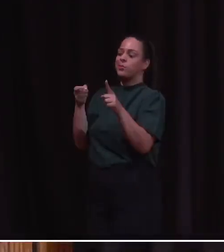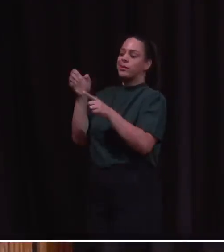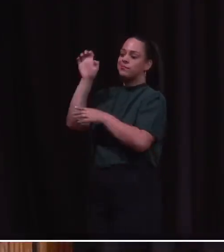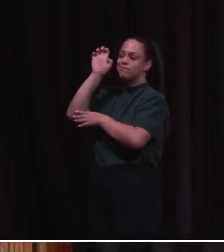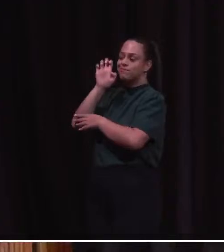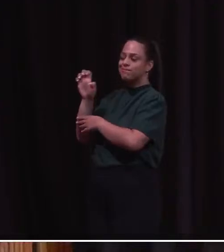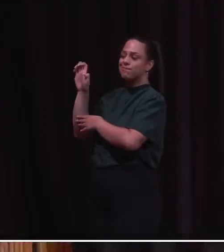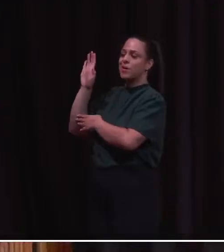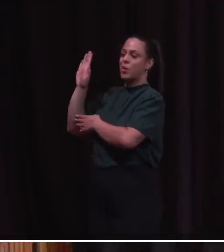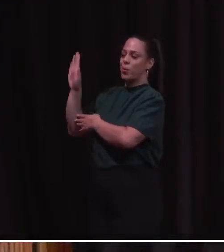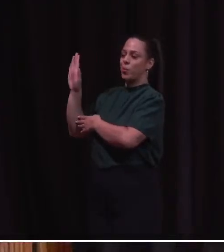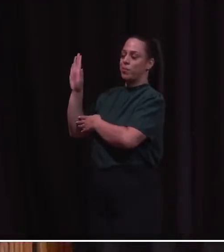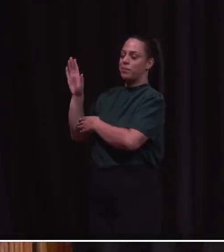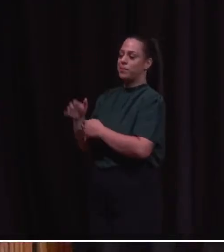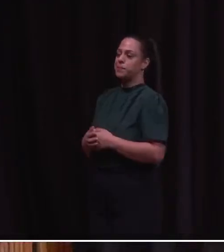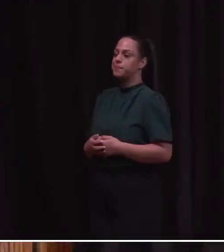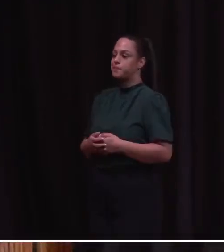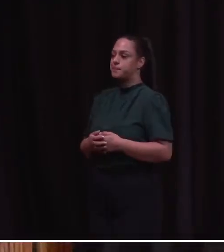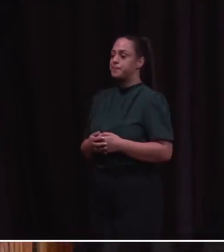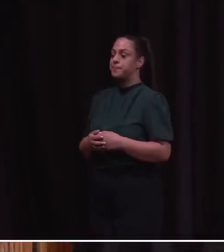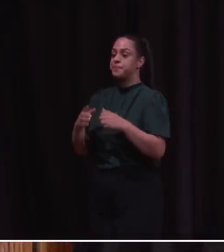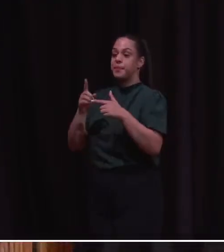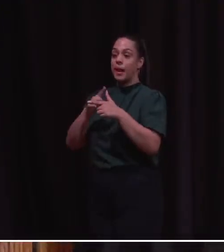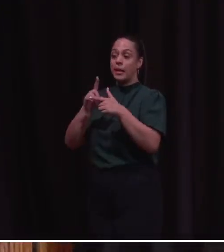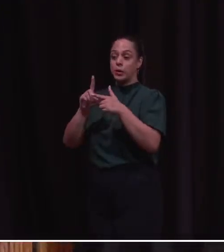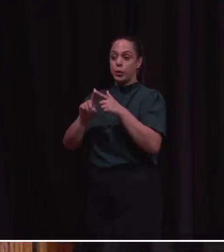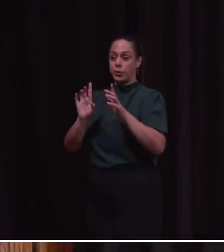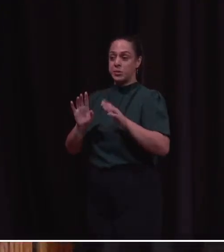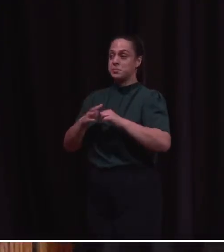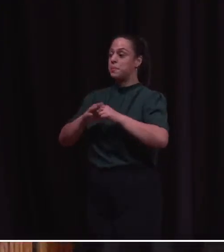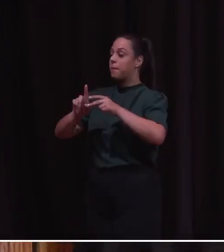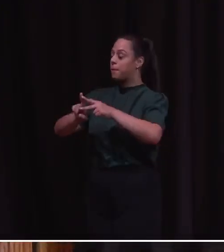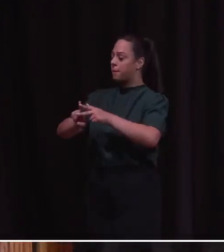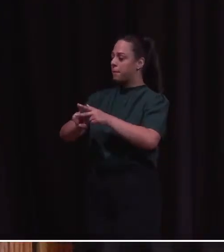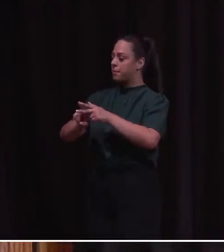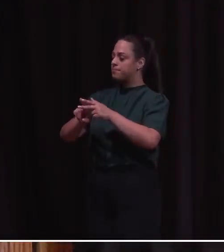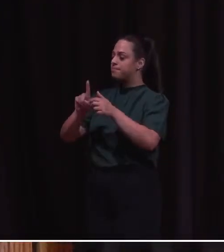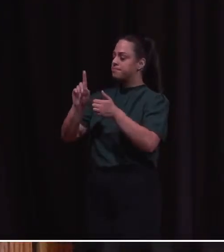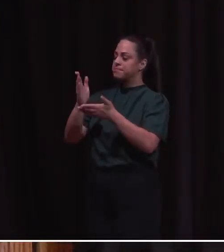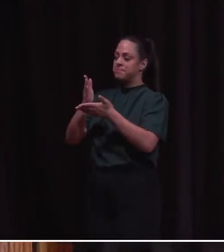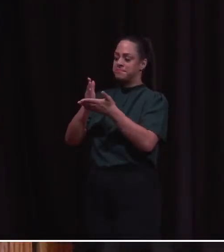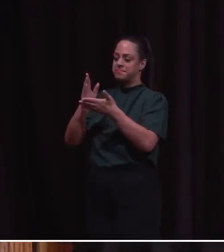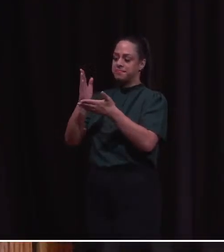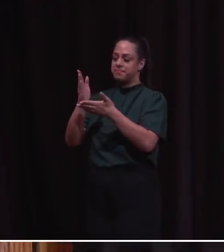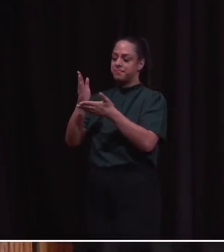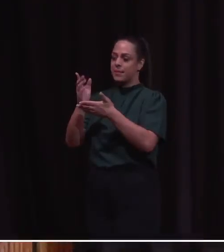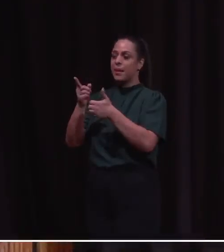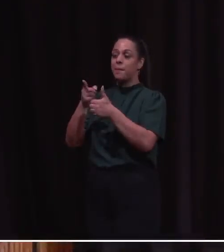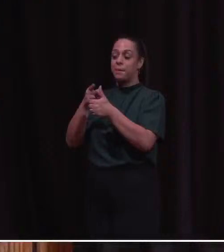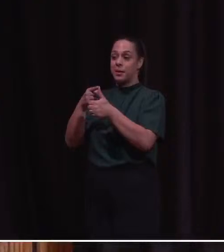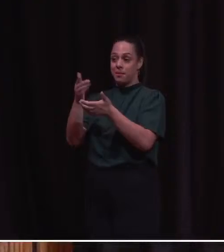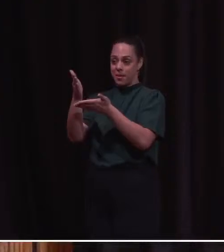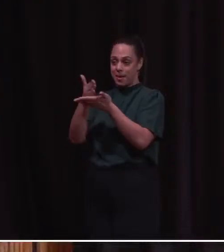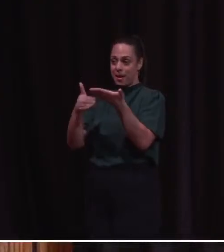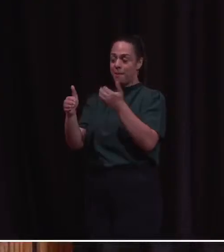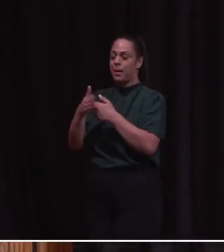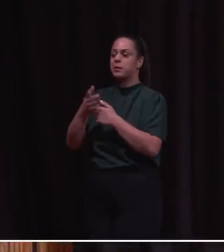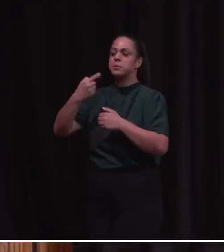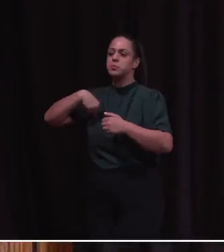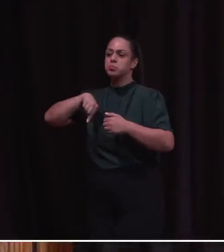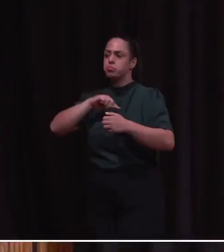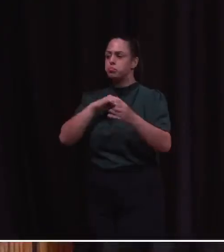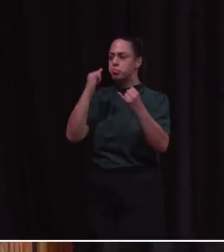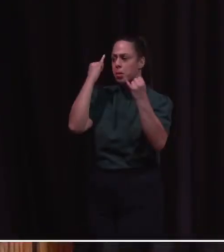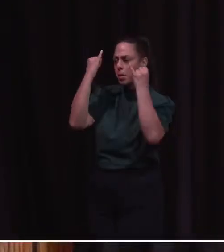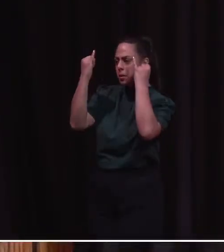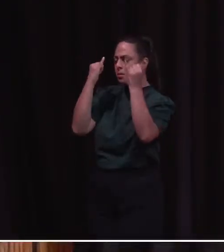In the first part of the lecture, I'm going to start more broadly to give us an idea of how I